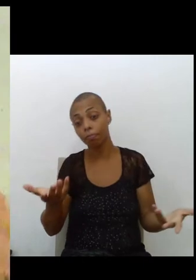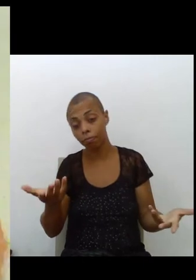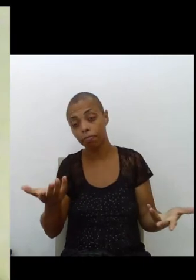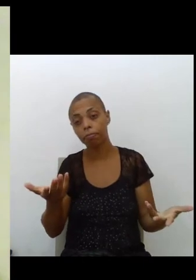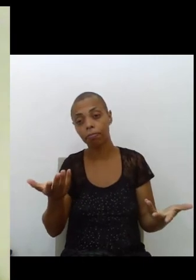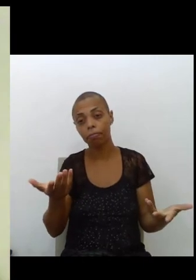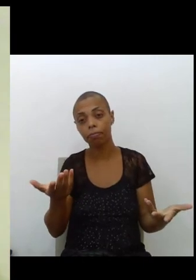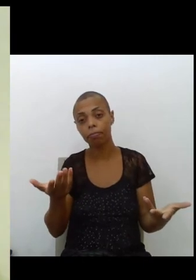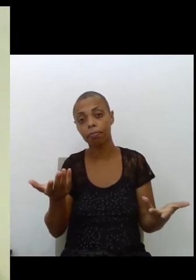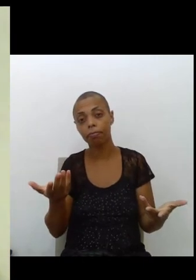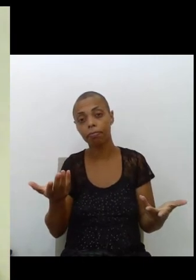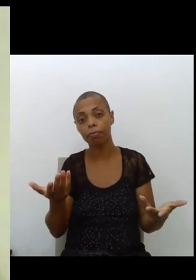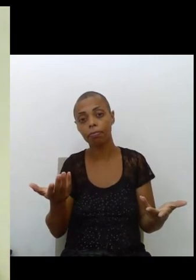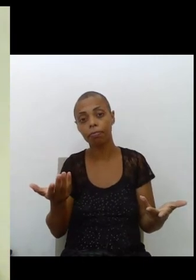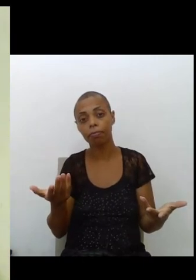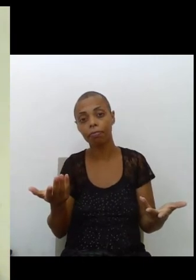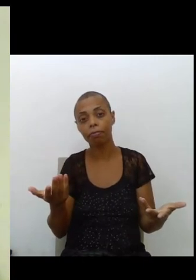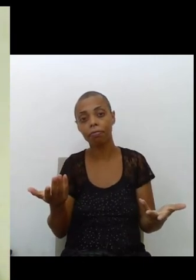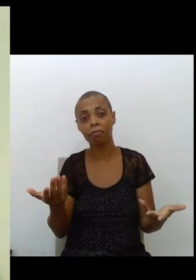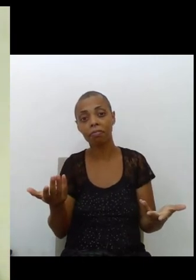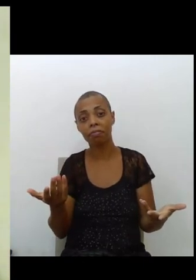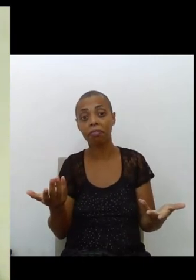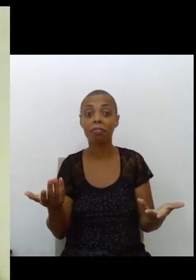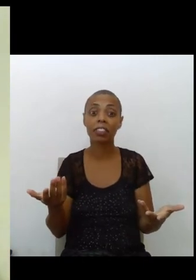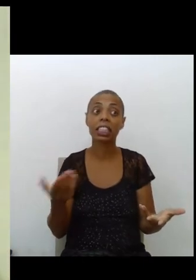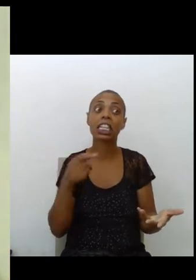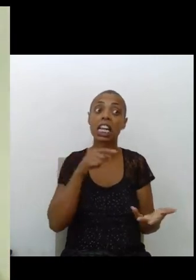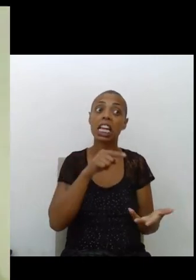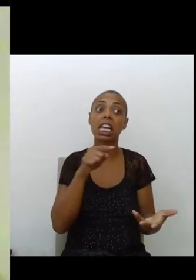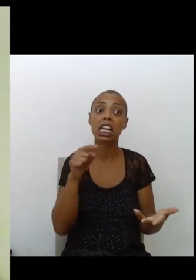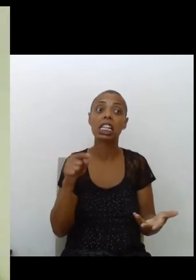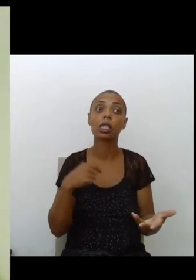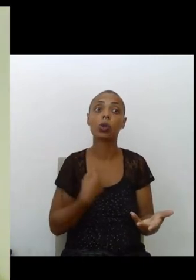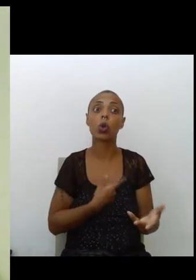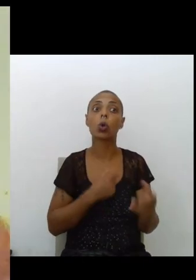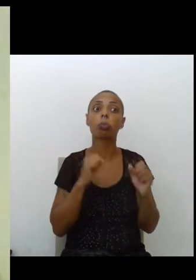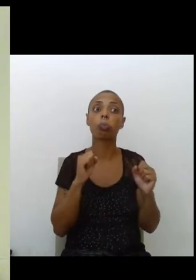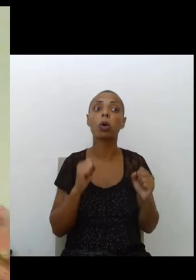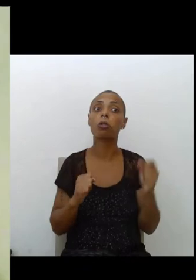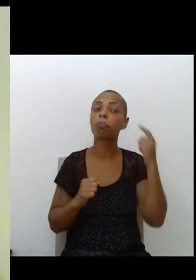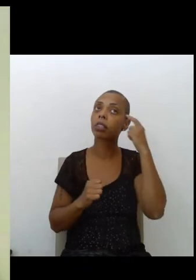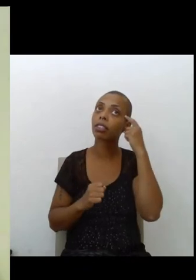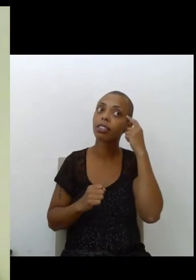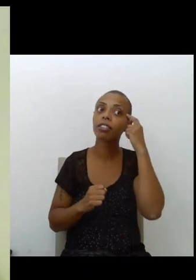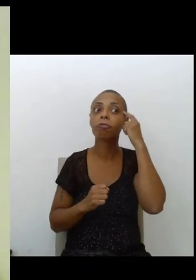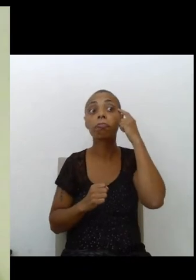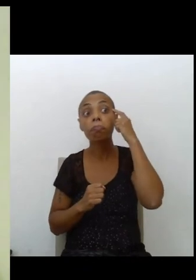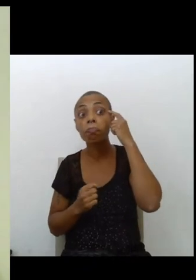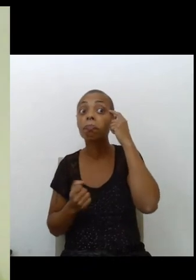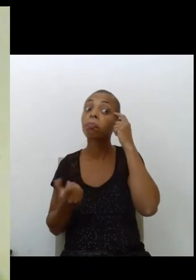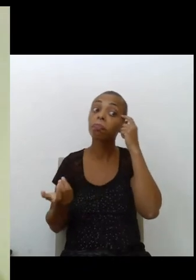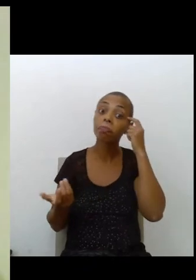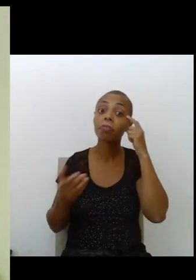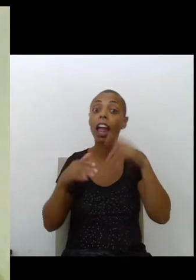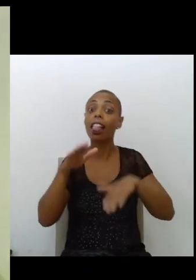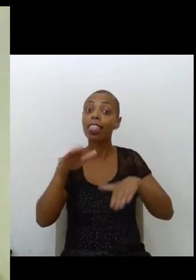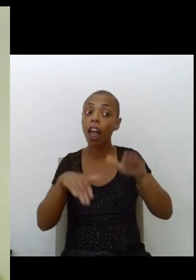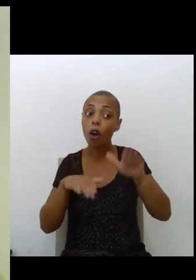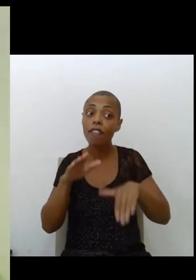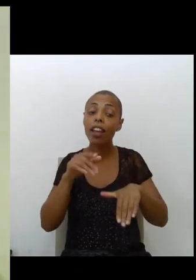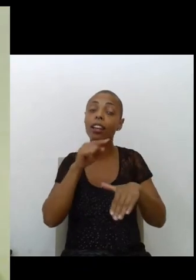then we we can we can say oh maybe they're there there is a point so it's a sign for for their